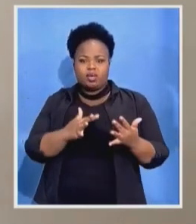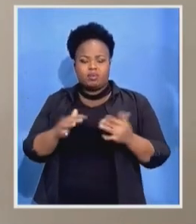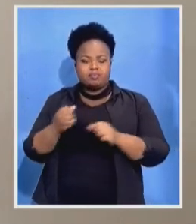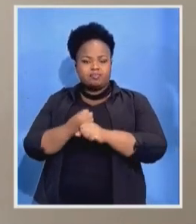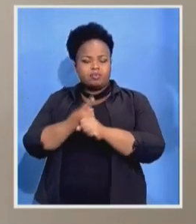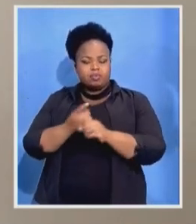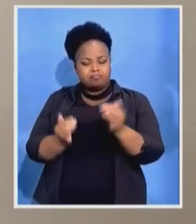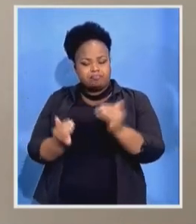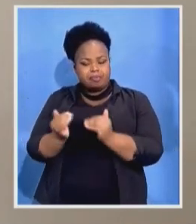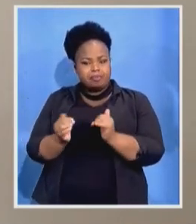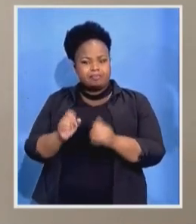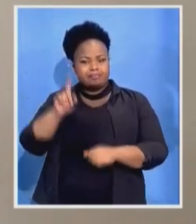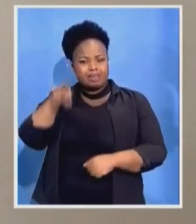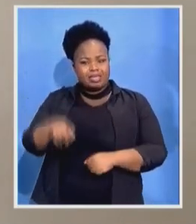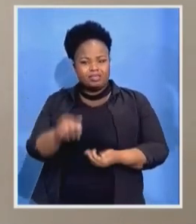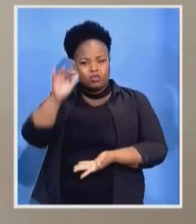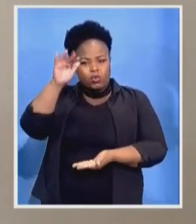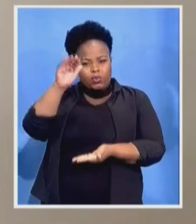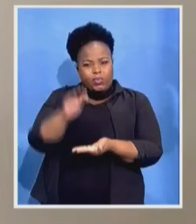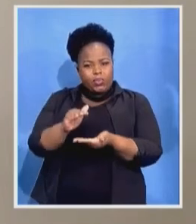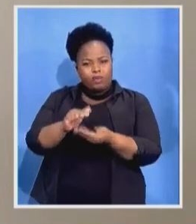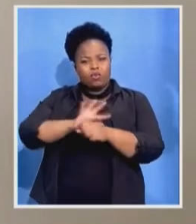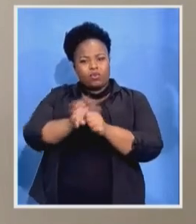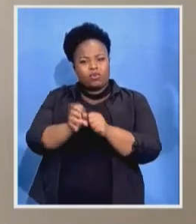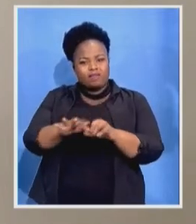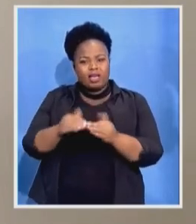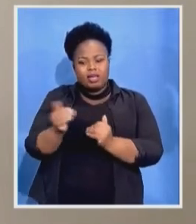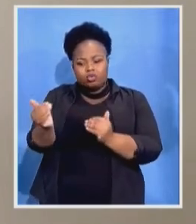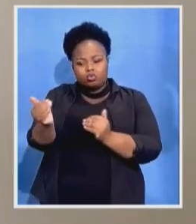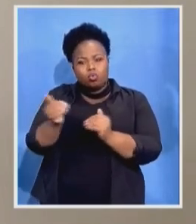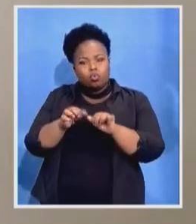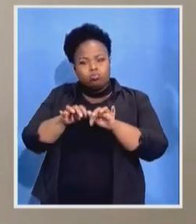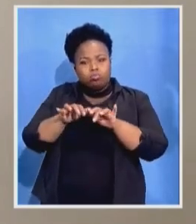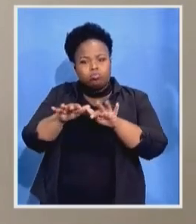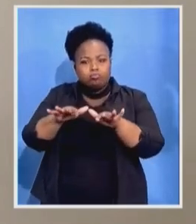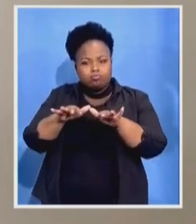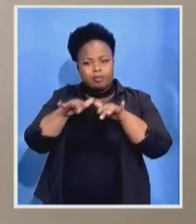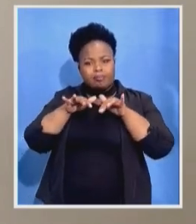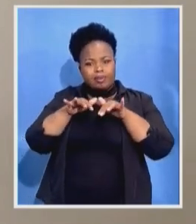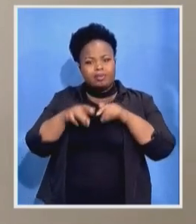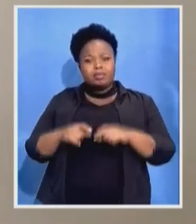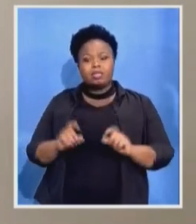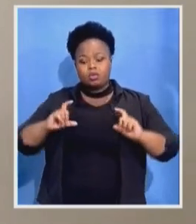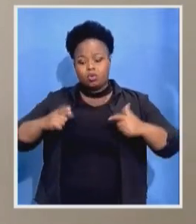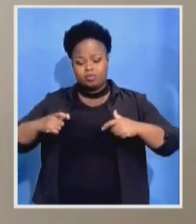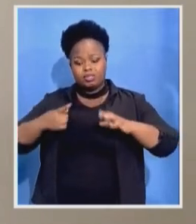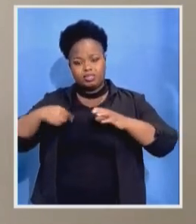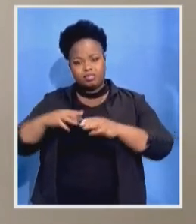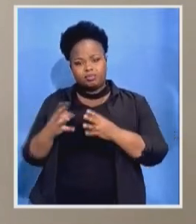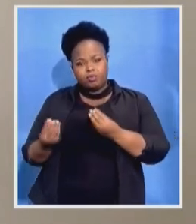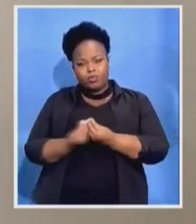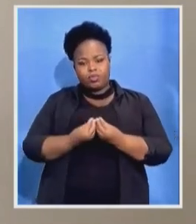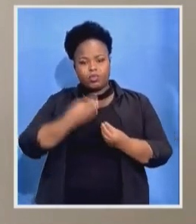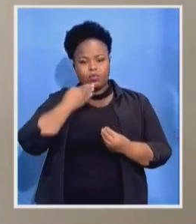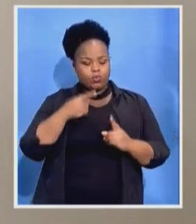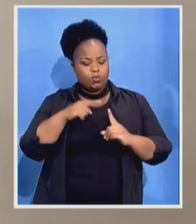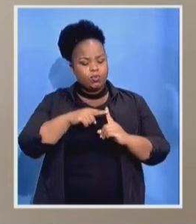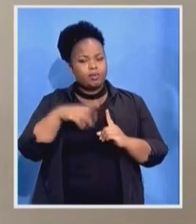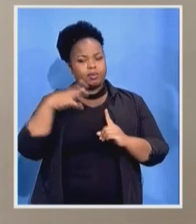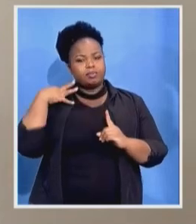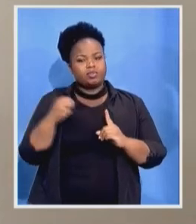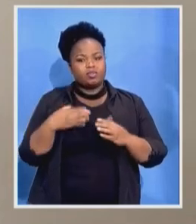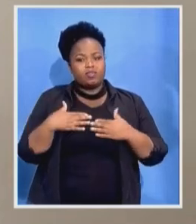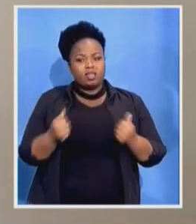Central Committee then joined Dr. Mkhize, the Minister of Health, in his call to all the people in South